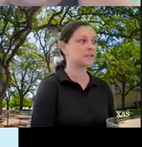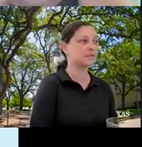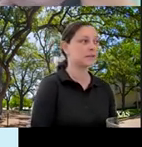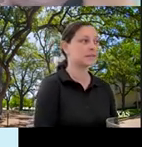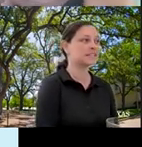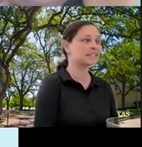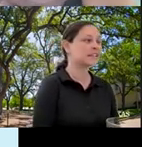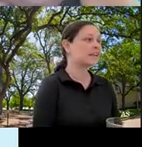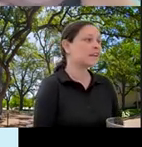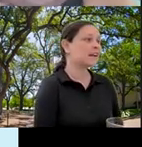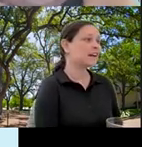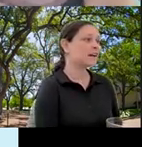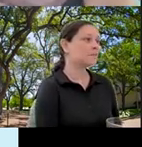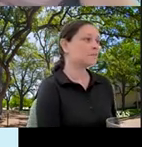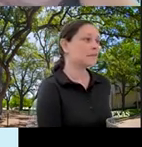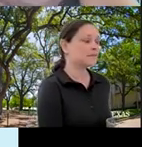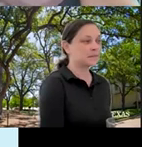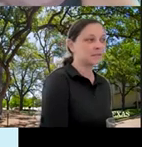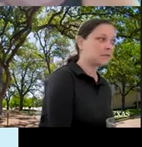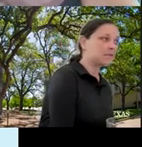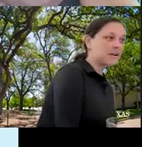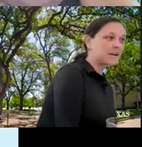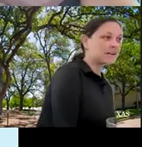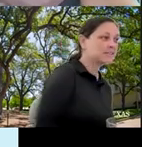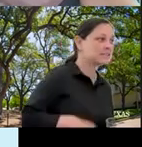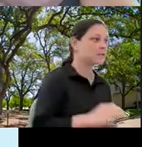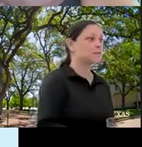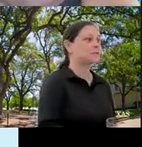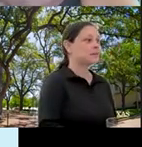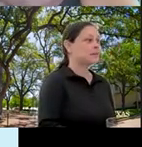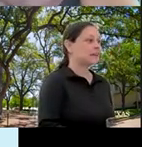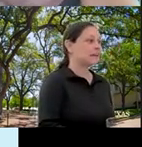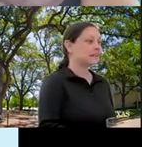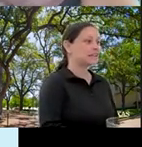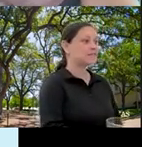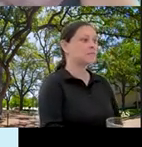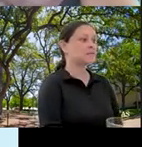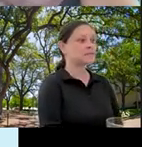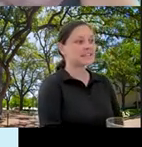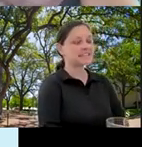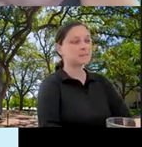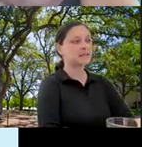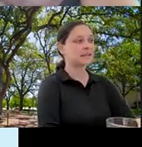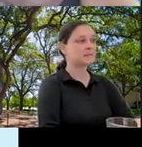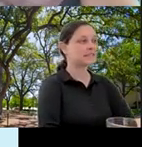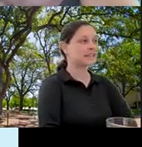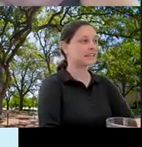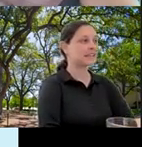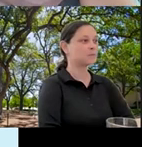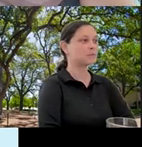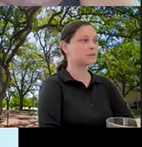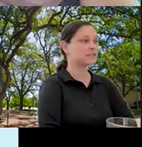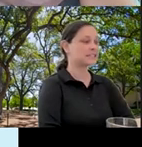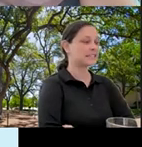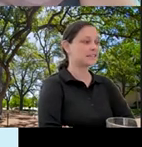decisions for their families. Meet families where they are. So 11 people said sometimes,